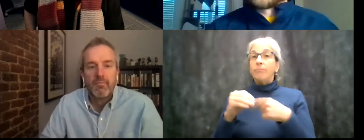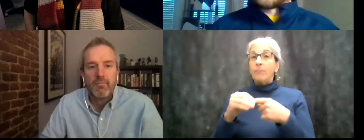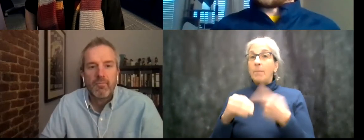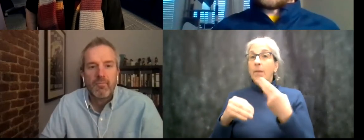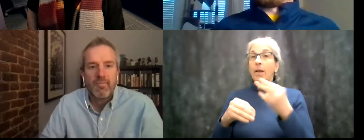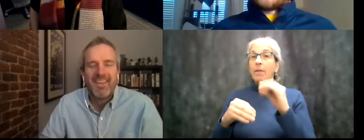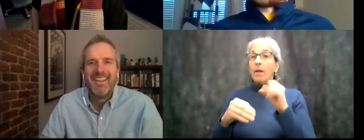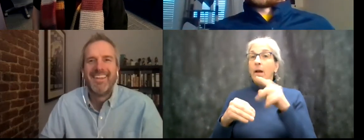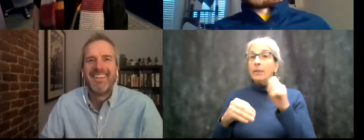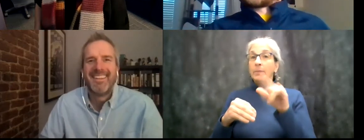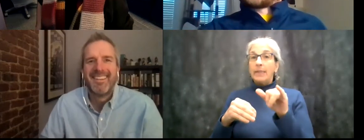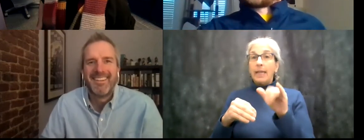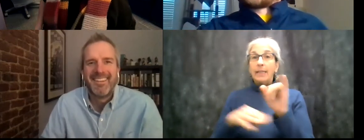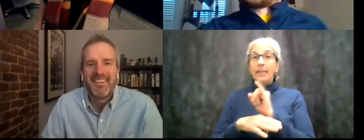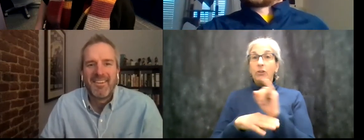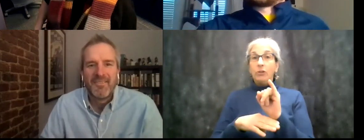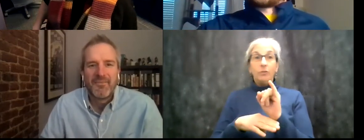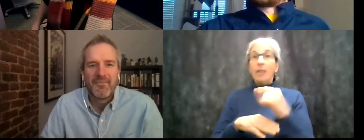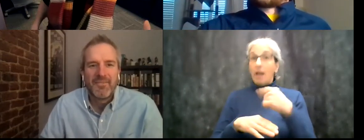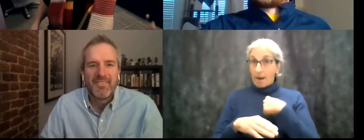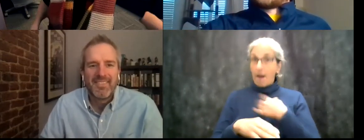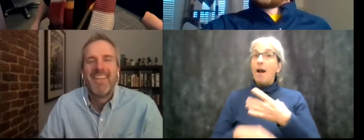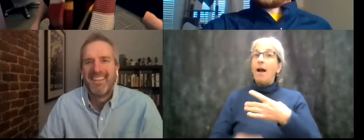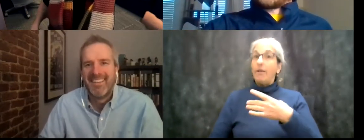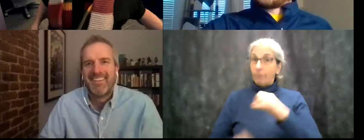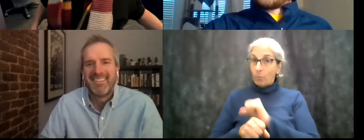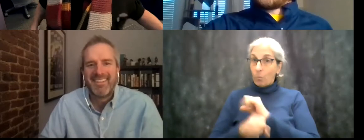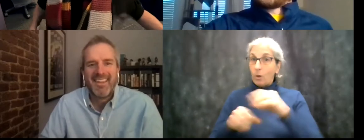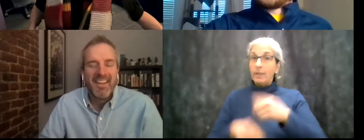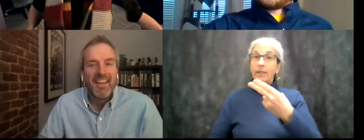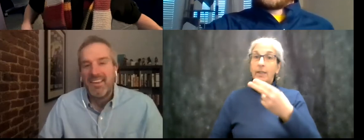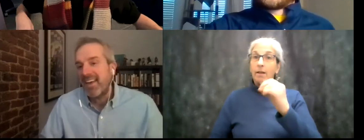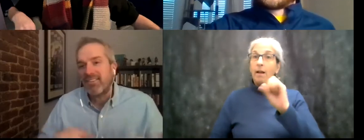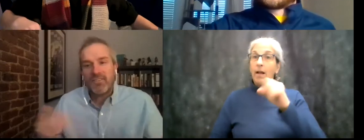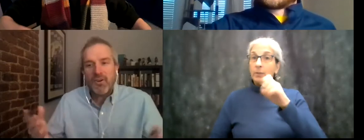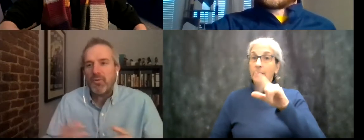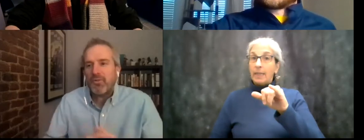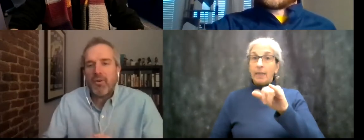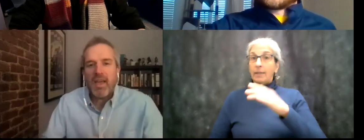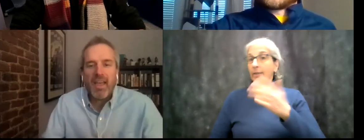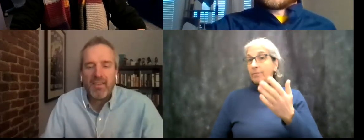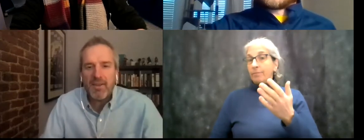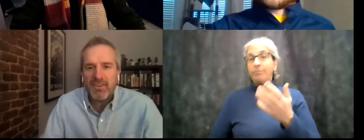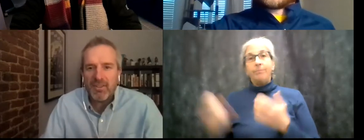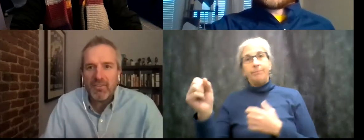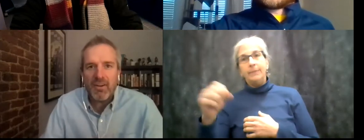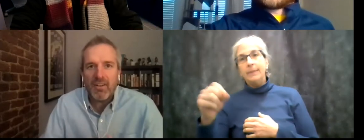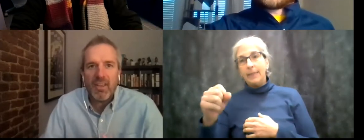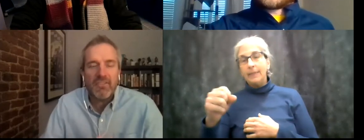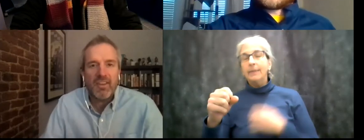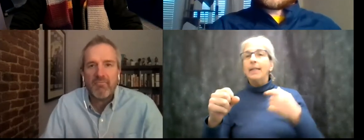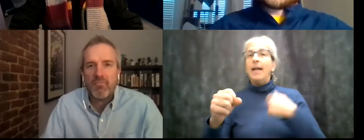hospitality industry? I know I certainly have had some hospitality industry jobs in my day, but. Yes, so as I mentioned at the